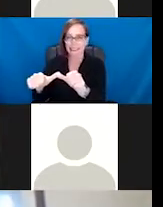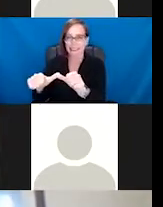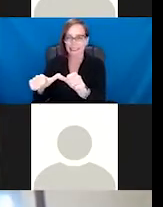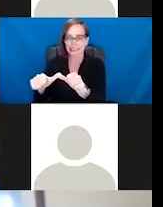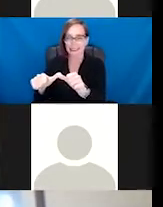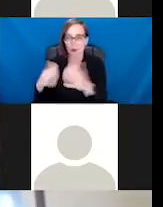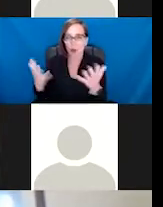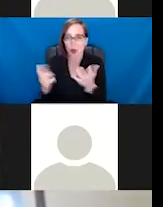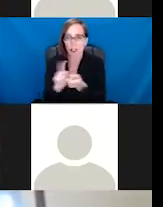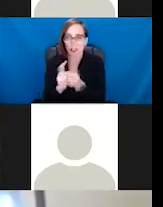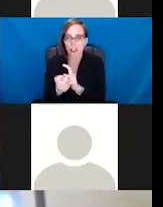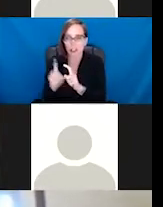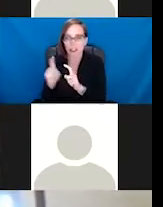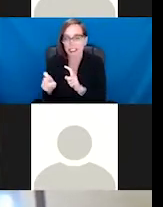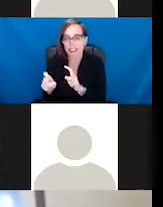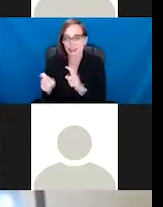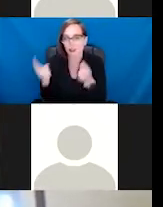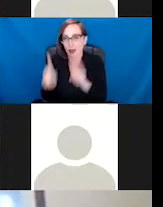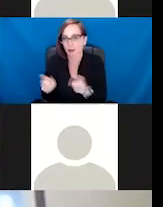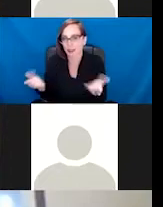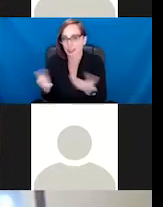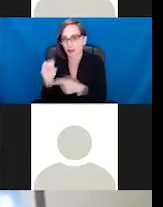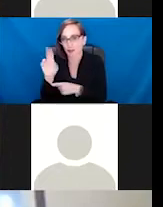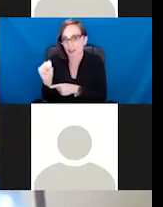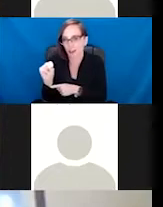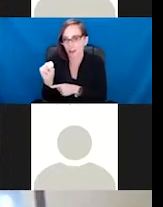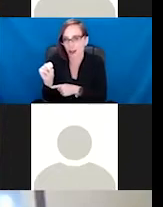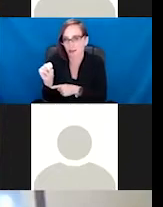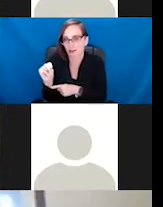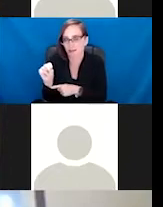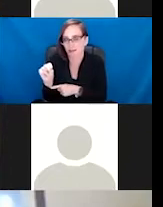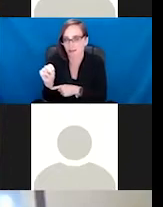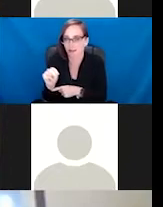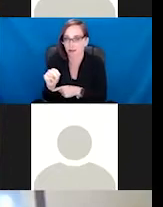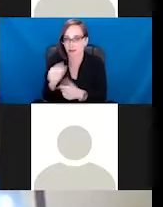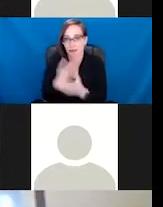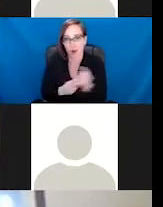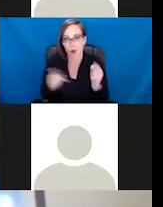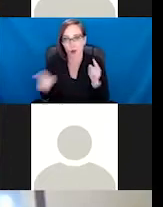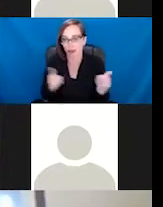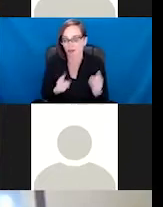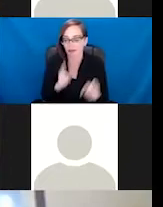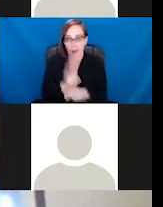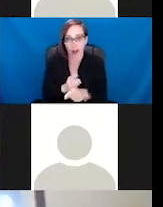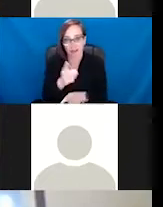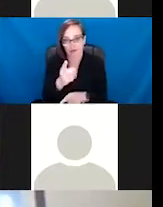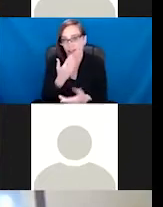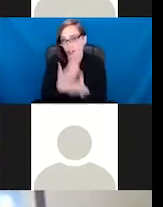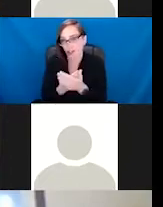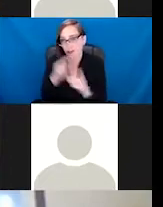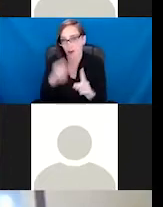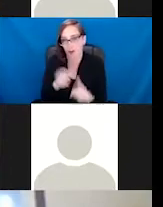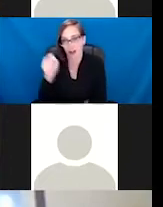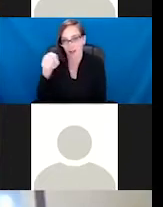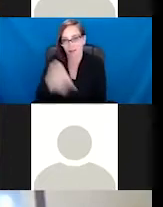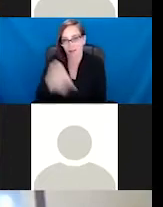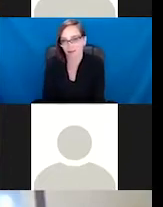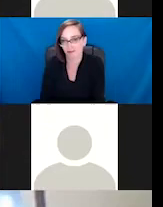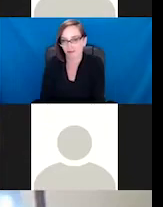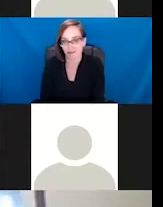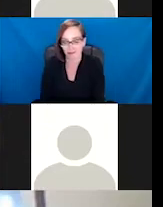that need to happen. So a bunch of different pieces there. Thank you for really good thinking on that.